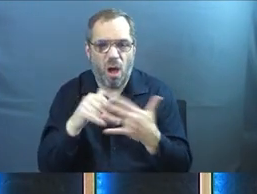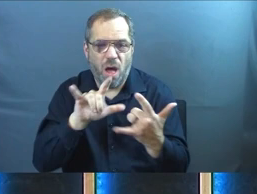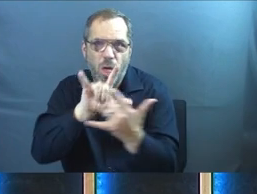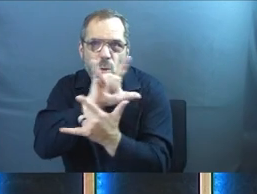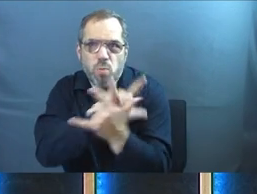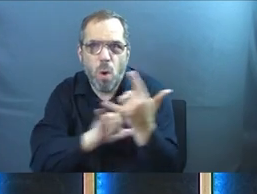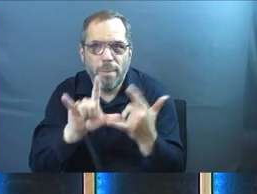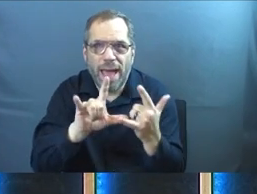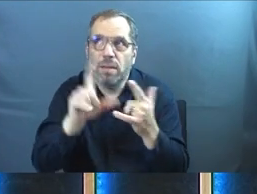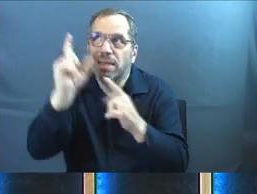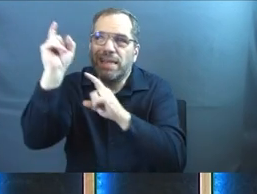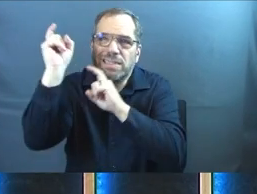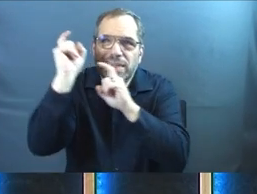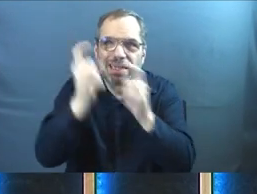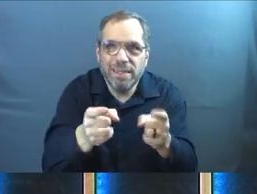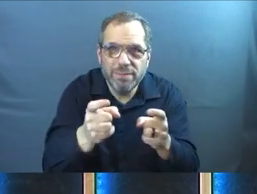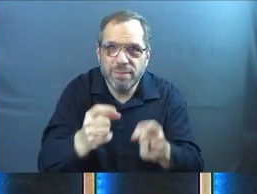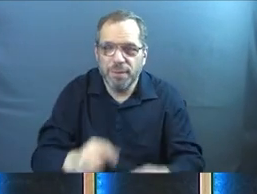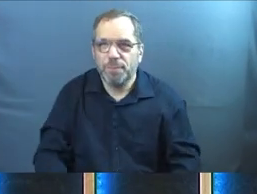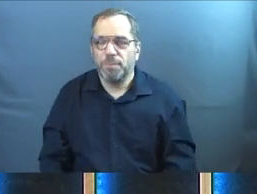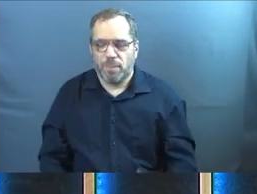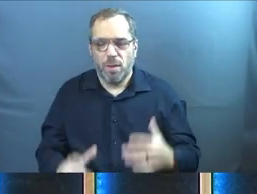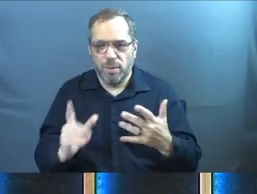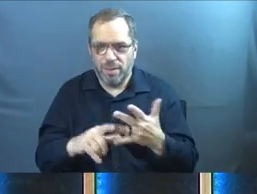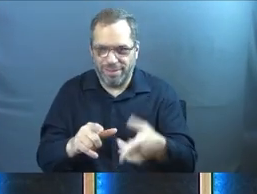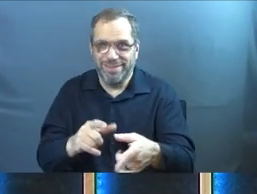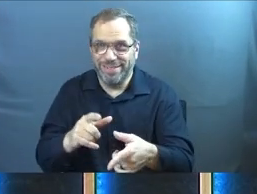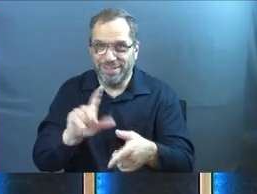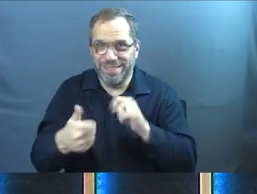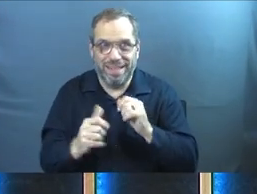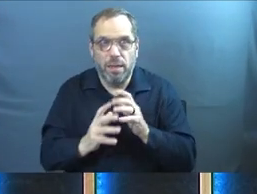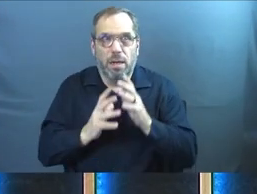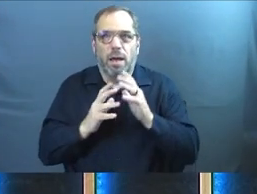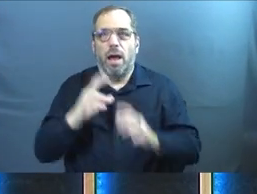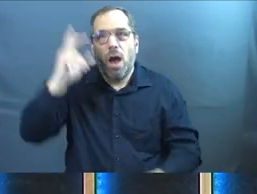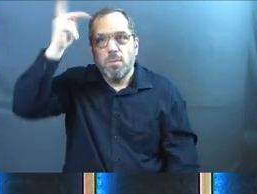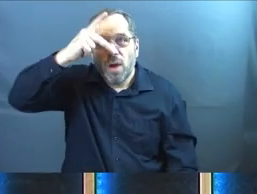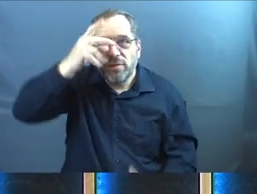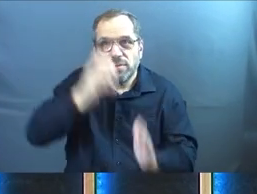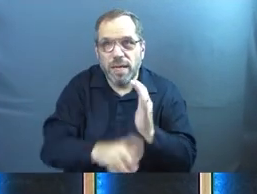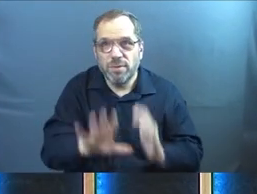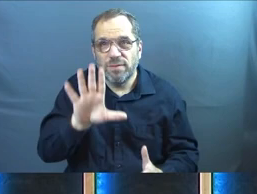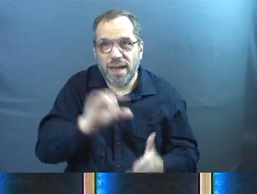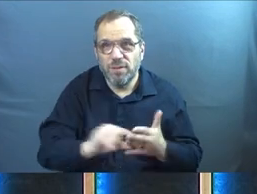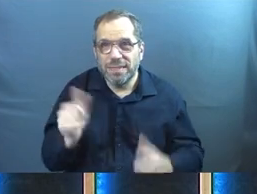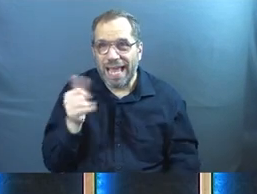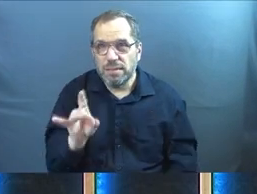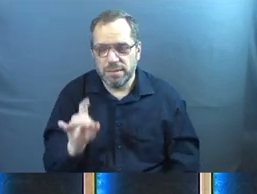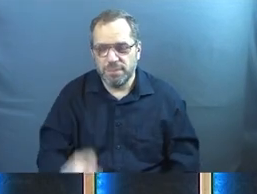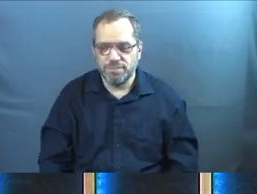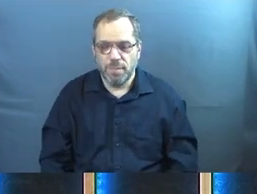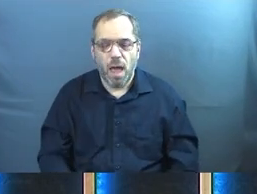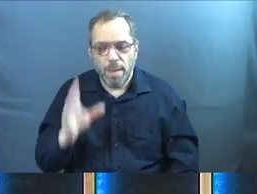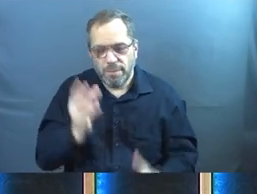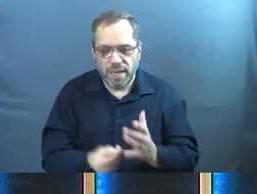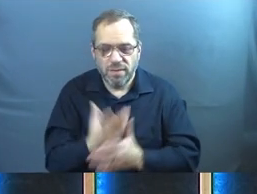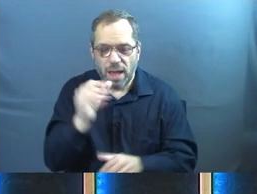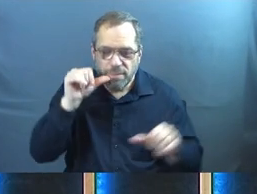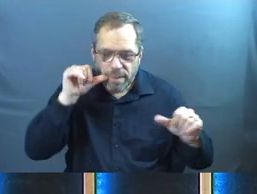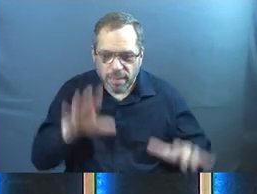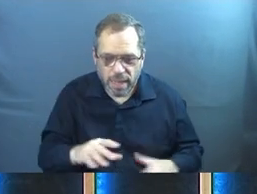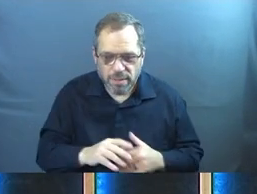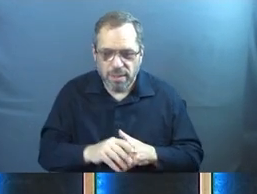Romantic love is a gift from him. Next, this one's really going to challenge you. Proverbs 5:18. "May your fountain be